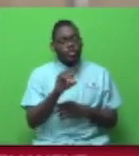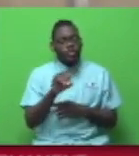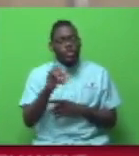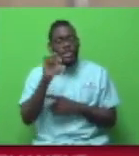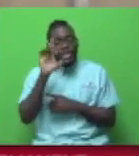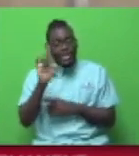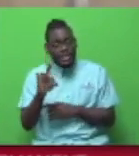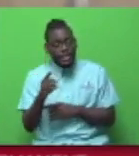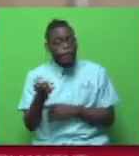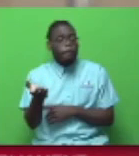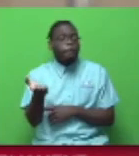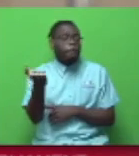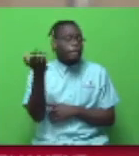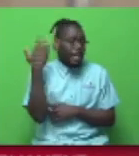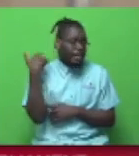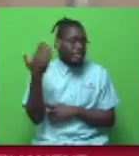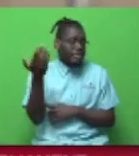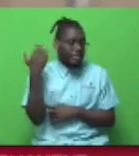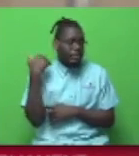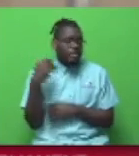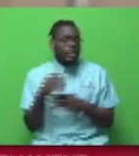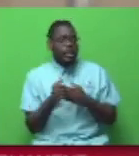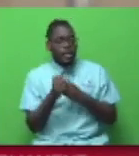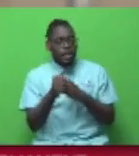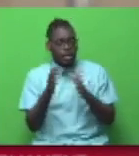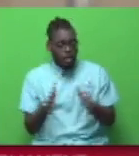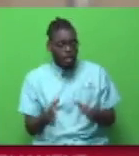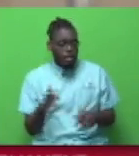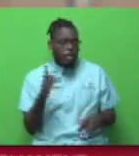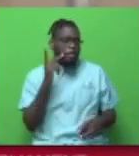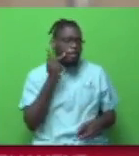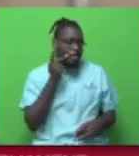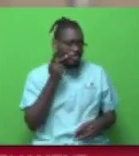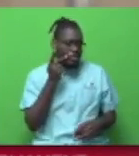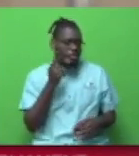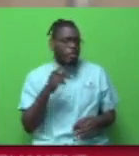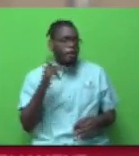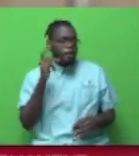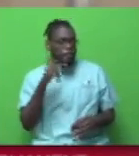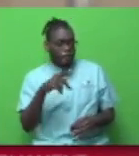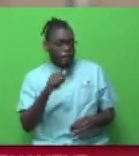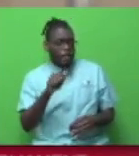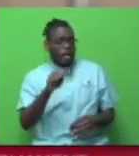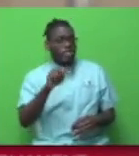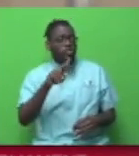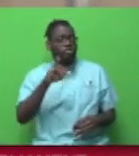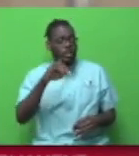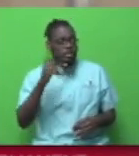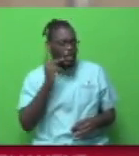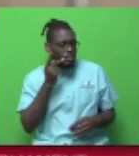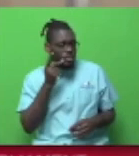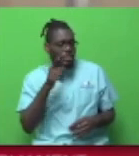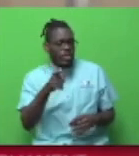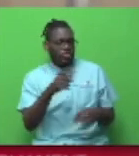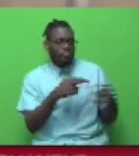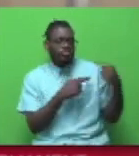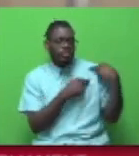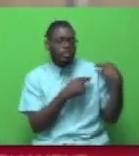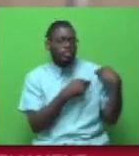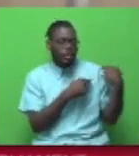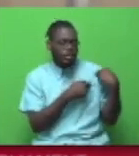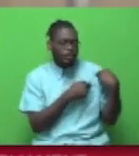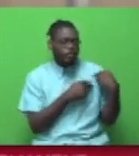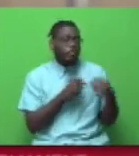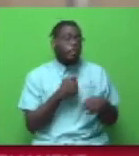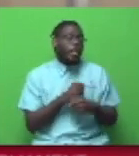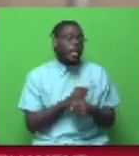Mr. Manning. And Mr. Manning said, government has a special responsibility to ensure that our economy is kept in motion, the